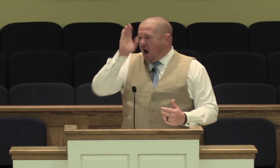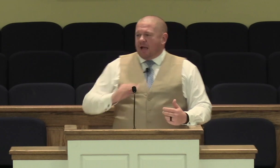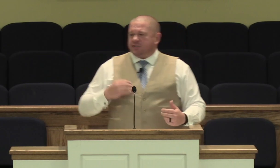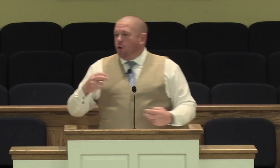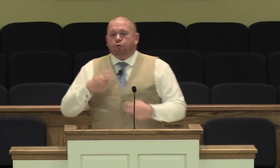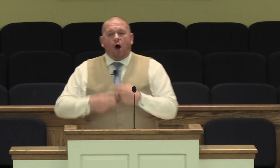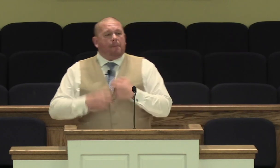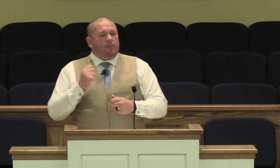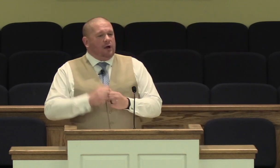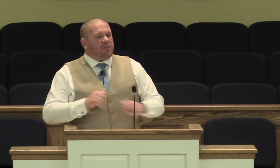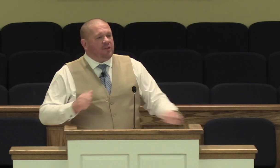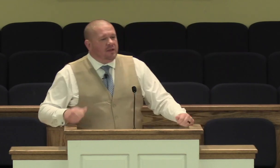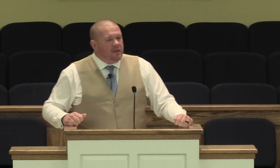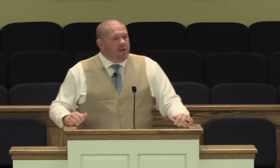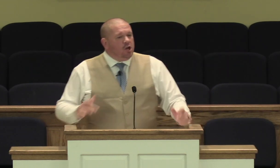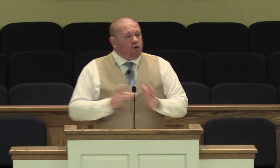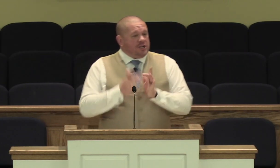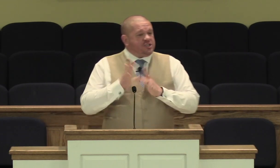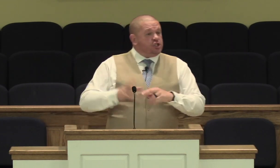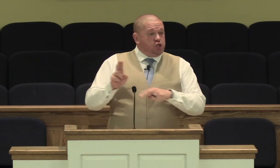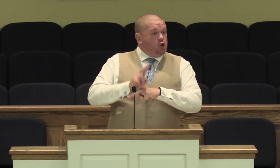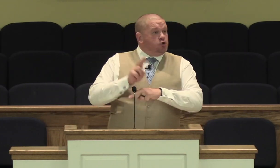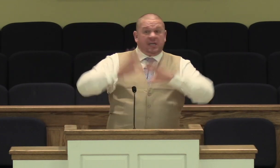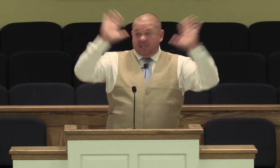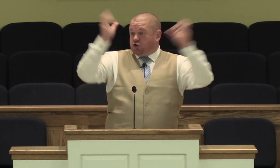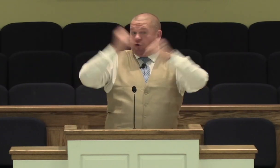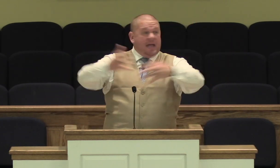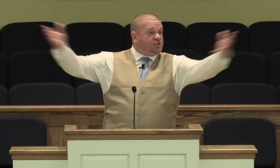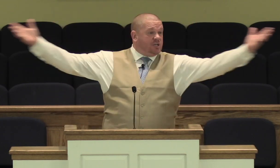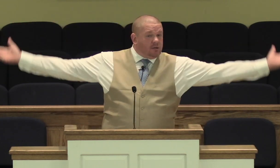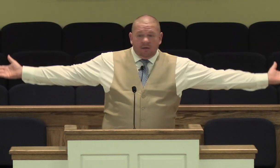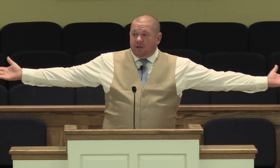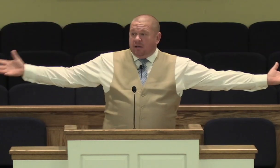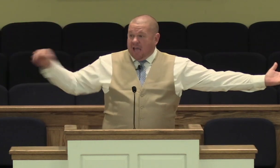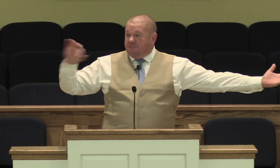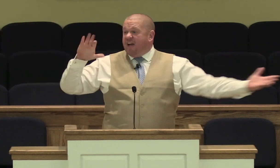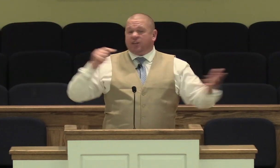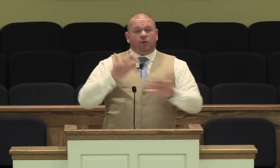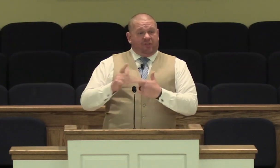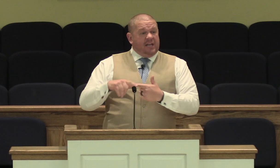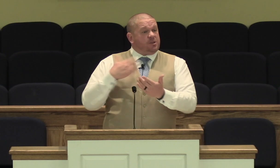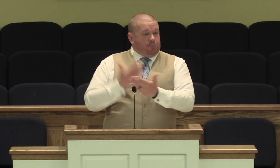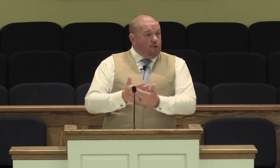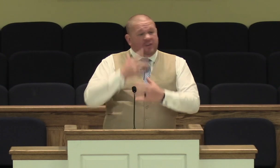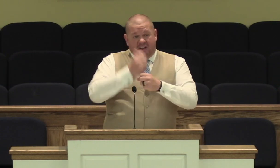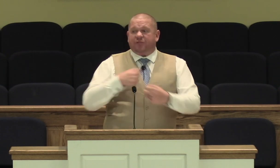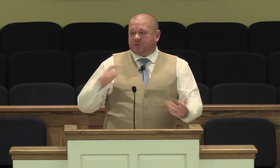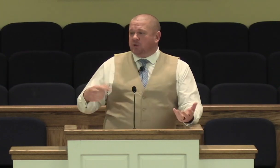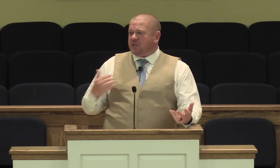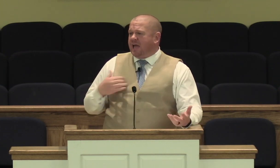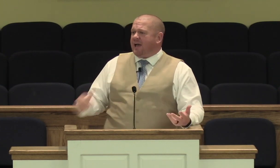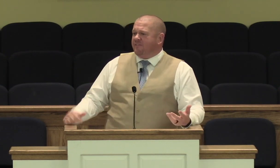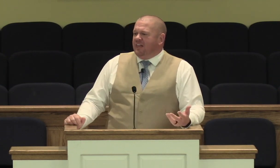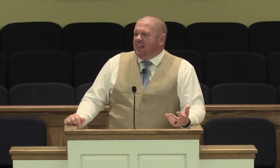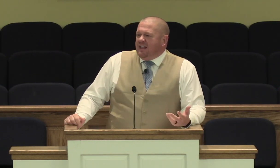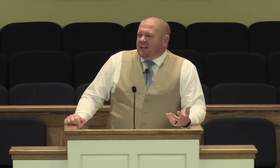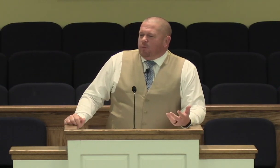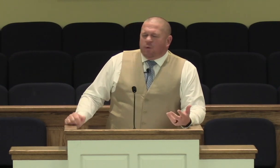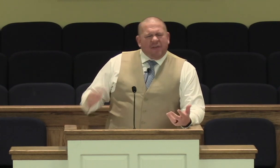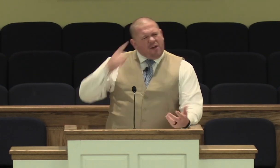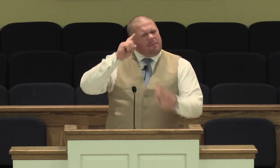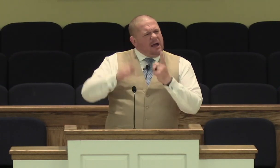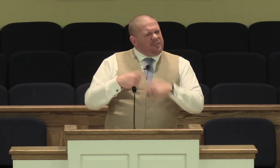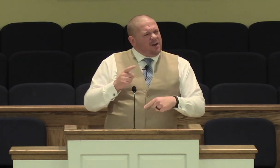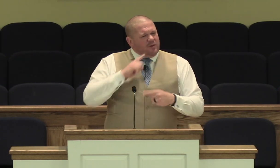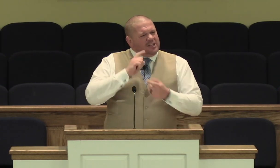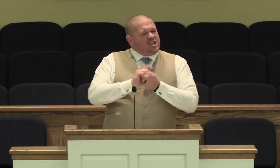How God has no problem with Christians using his creation and factual things to prove the faith we're supposed to have. But